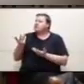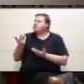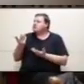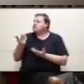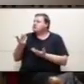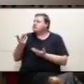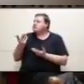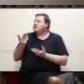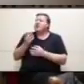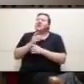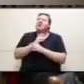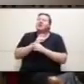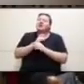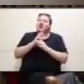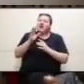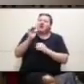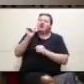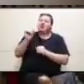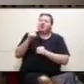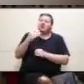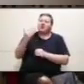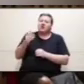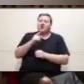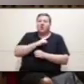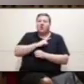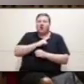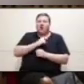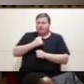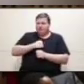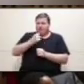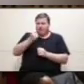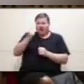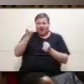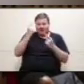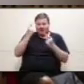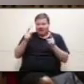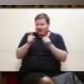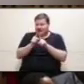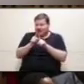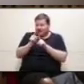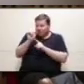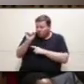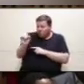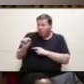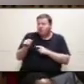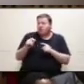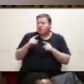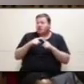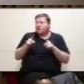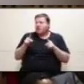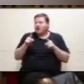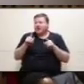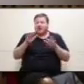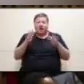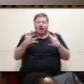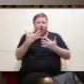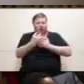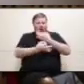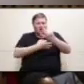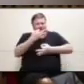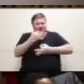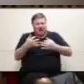It is clear from your side because my understanding is like yours. But what they are explaining doesn't